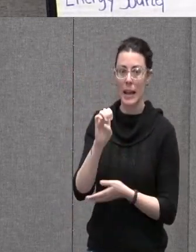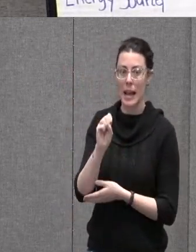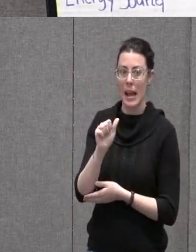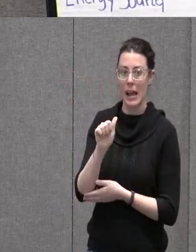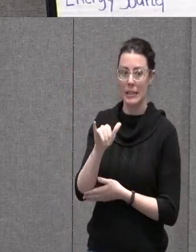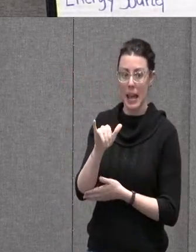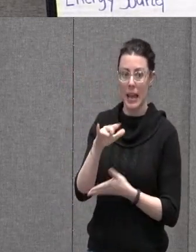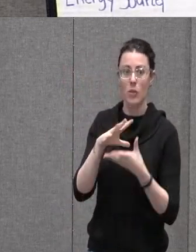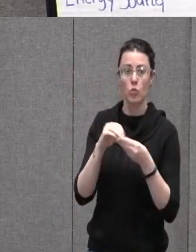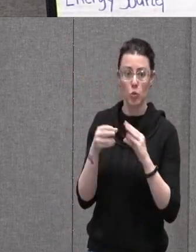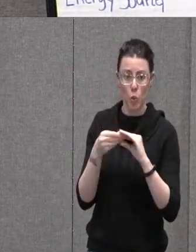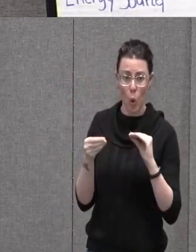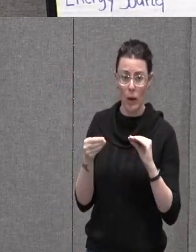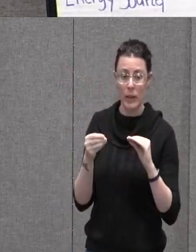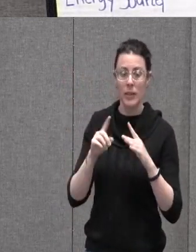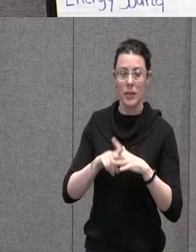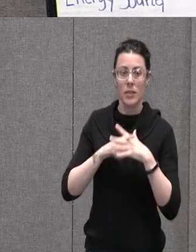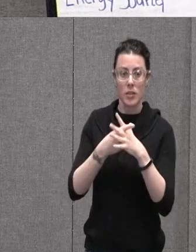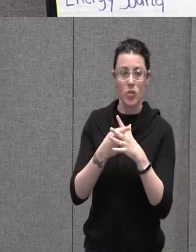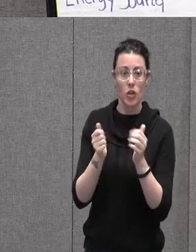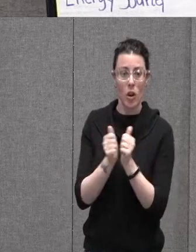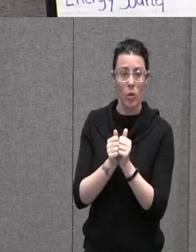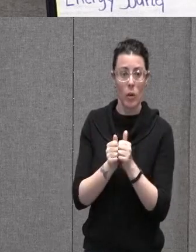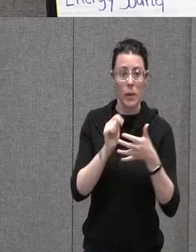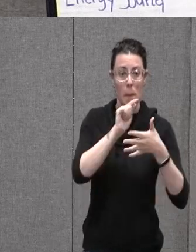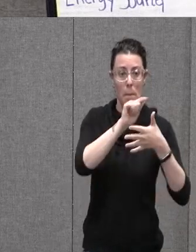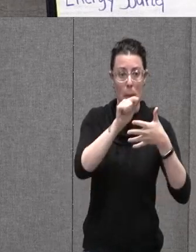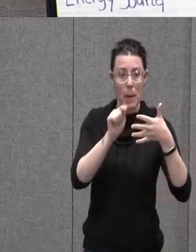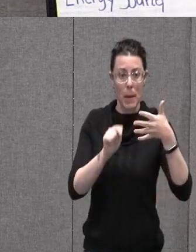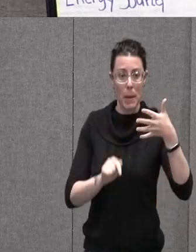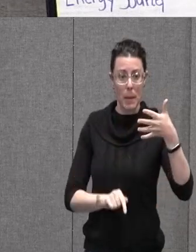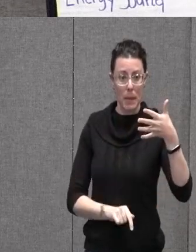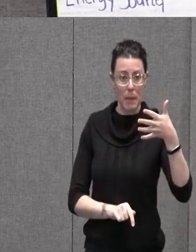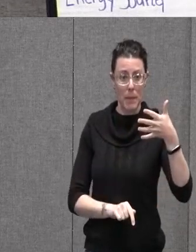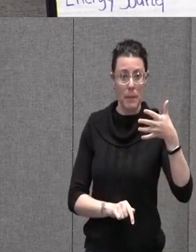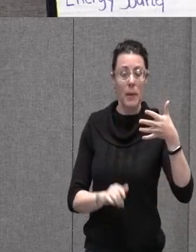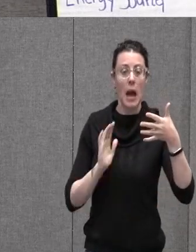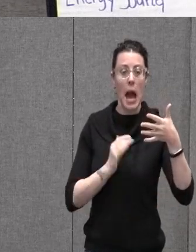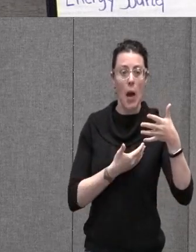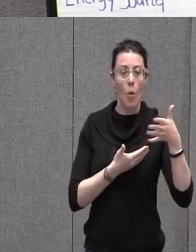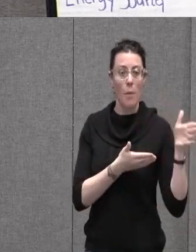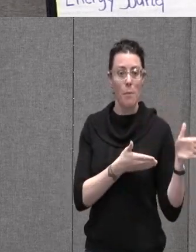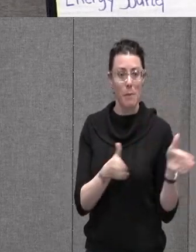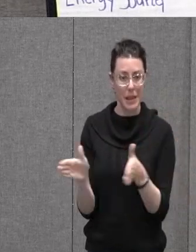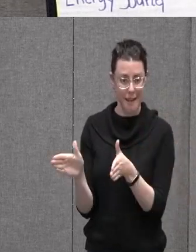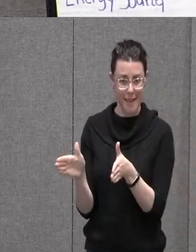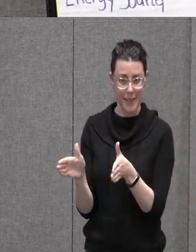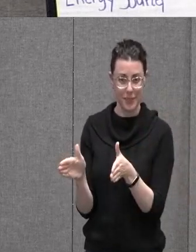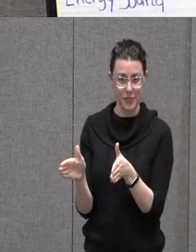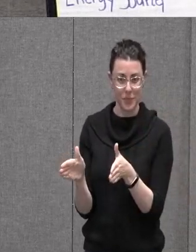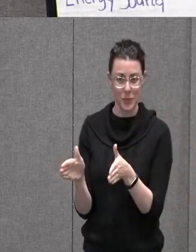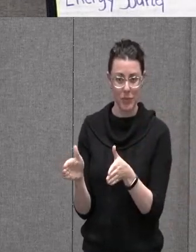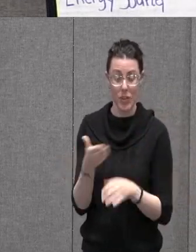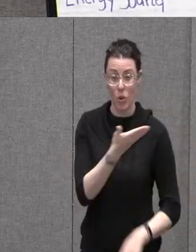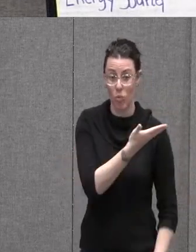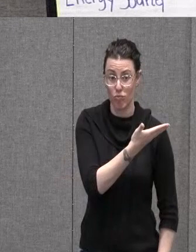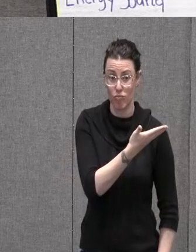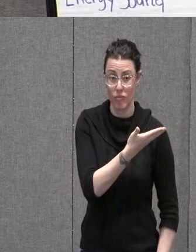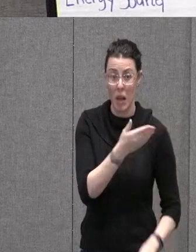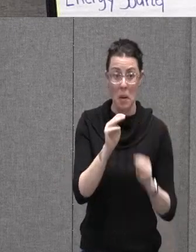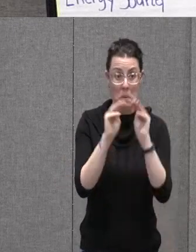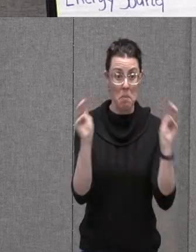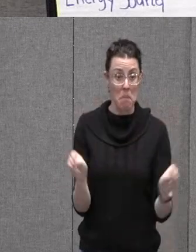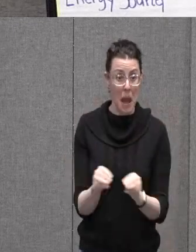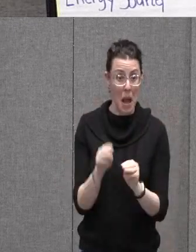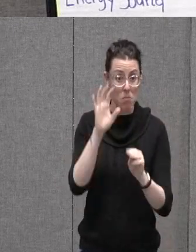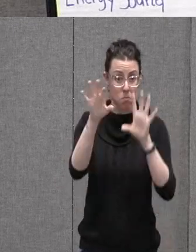with an outline, and the outline is our plan. Well, this map is kind of like a plan that has some of the details